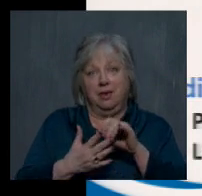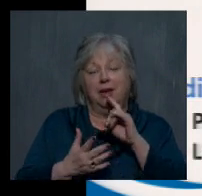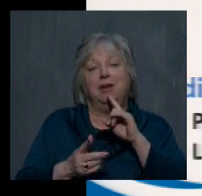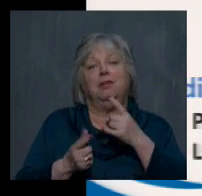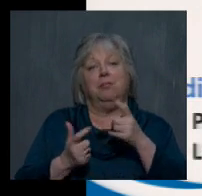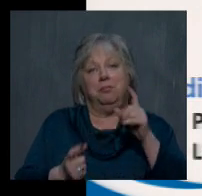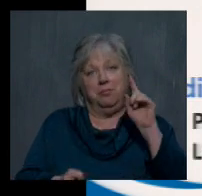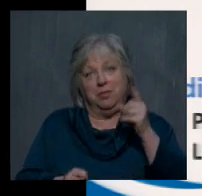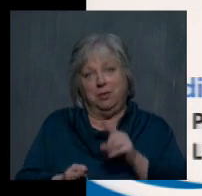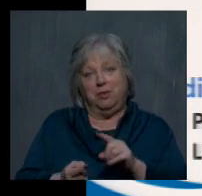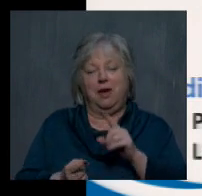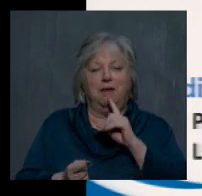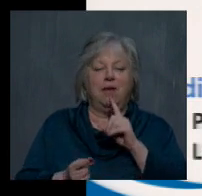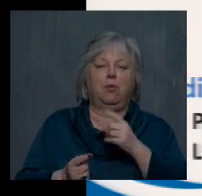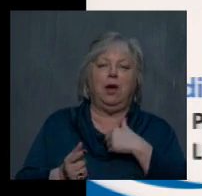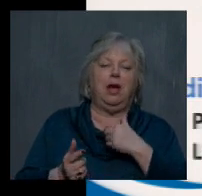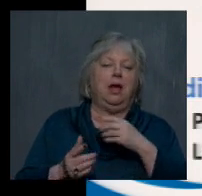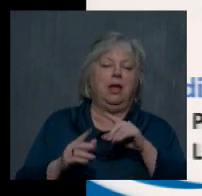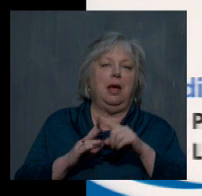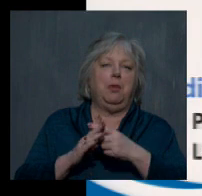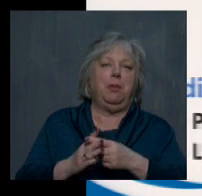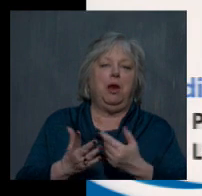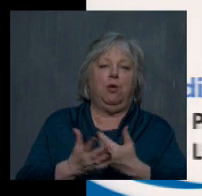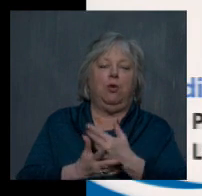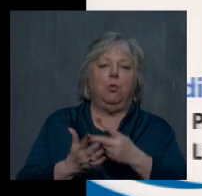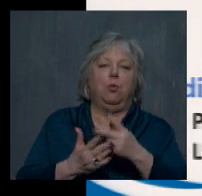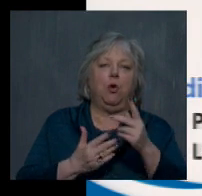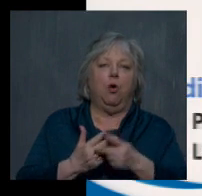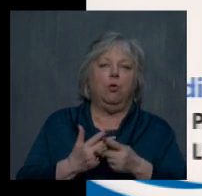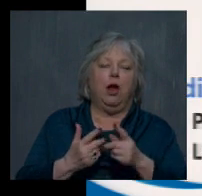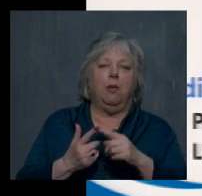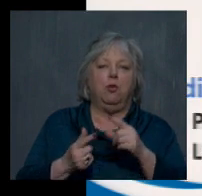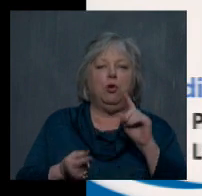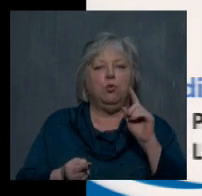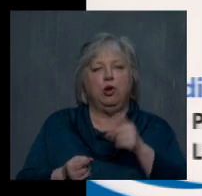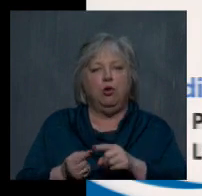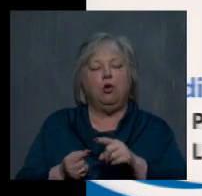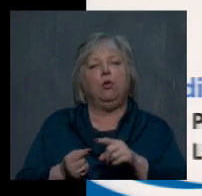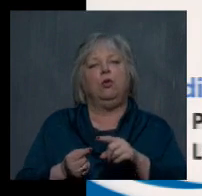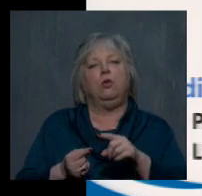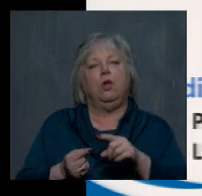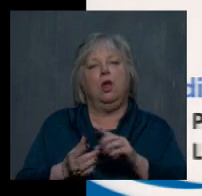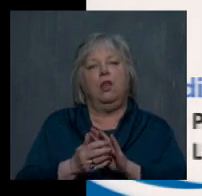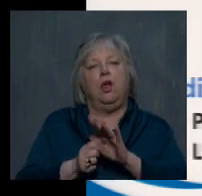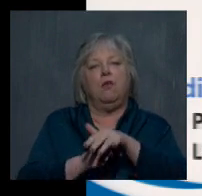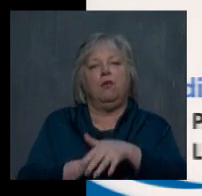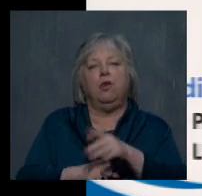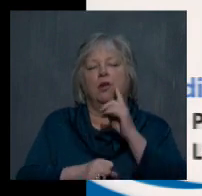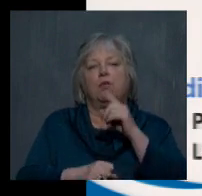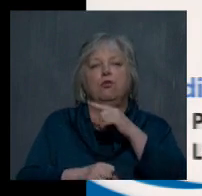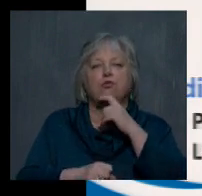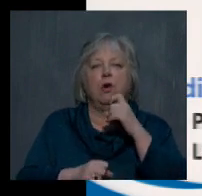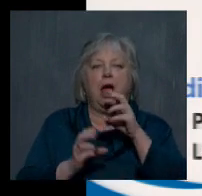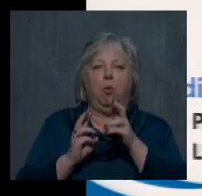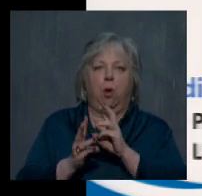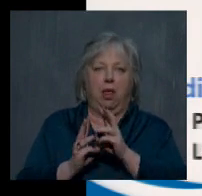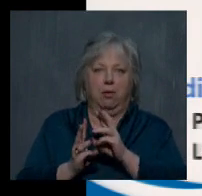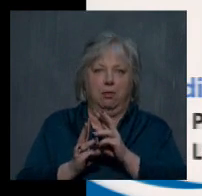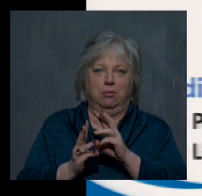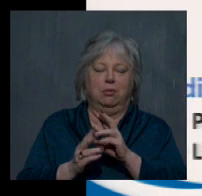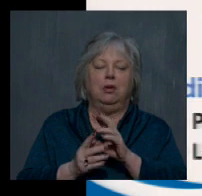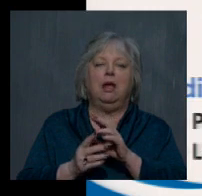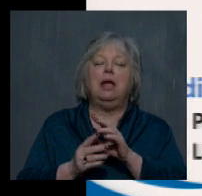we implemented an entire new program based on reducing the overflows for dry weather flow. Keep in